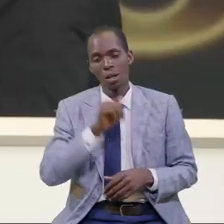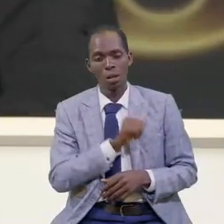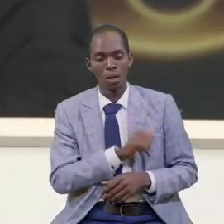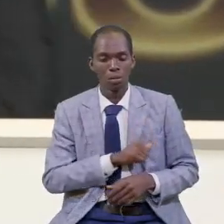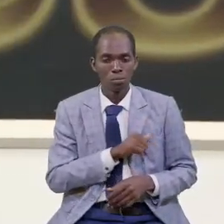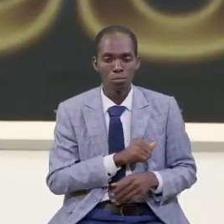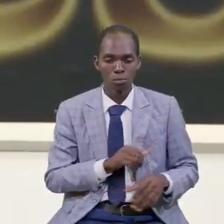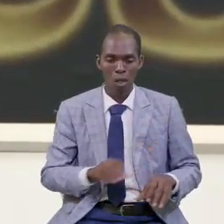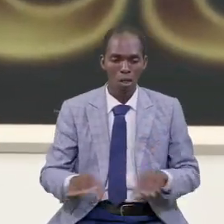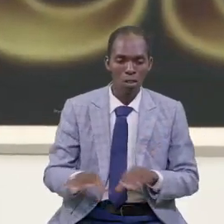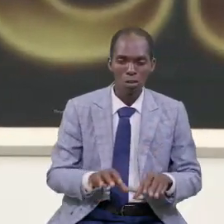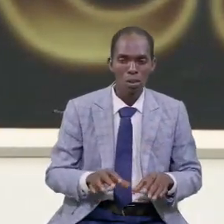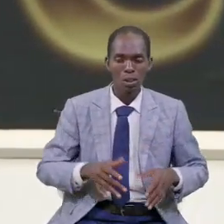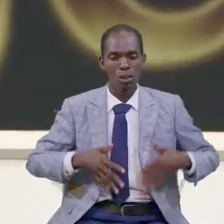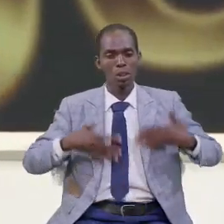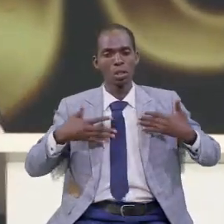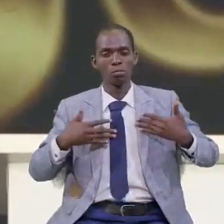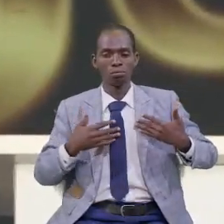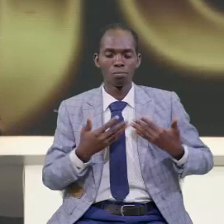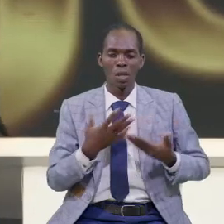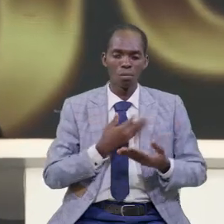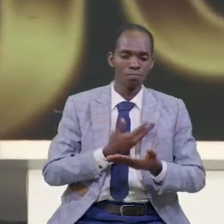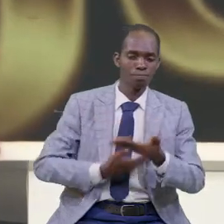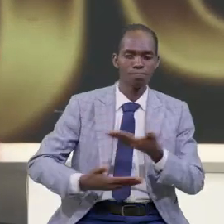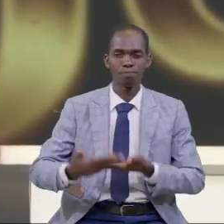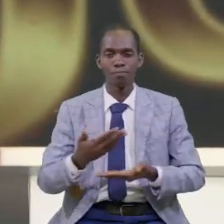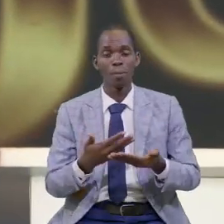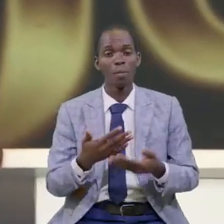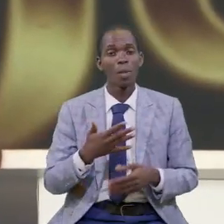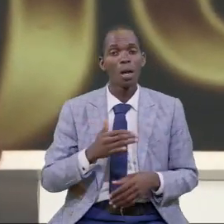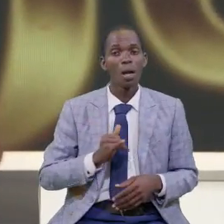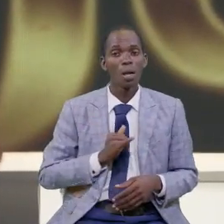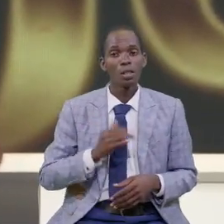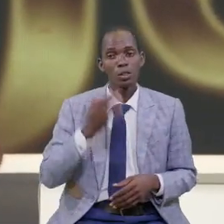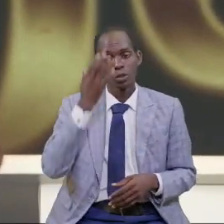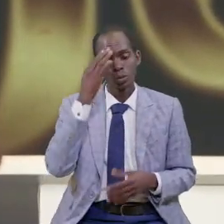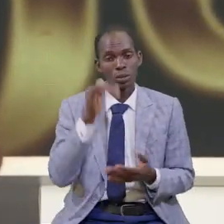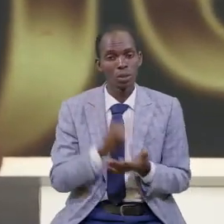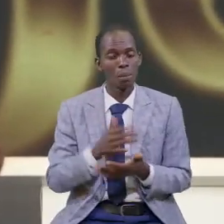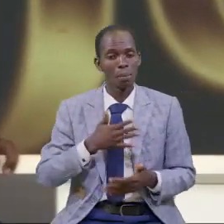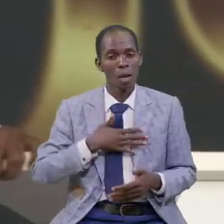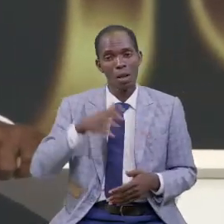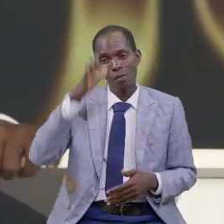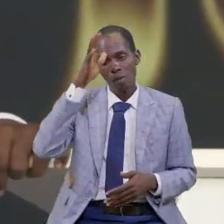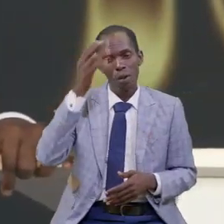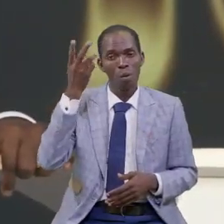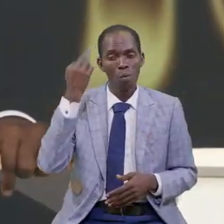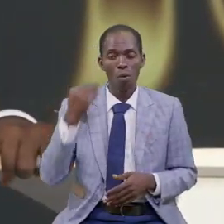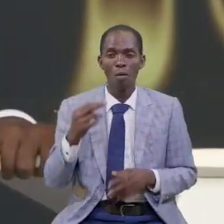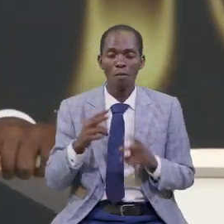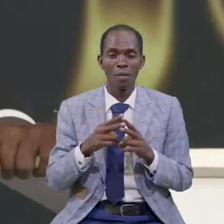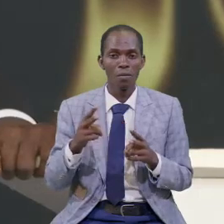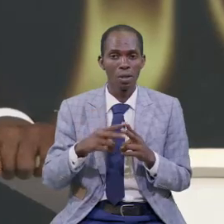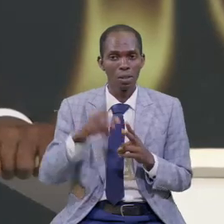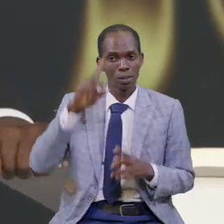relationship. And he knew, oh, my father was clever. He could smile, and you